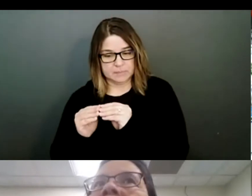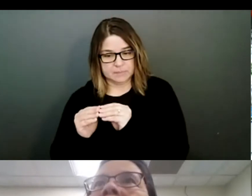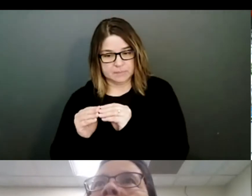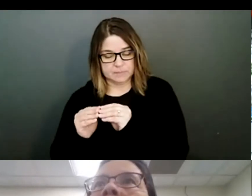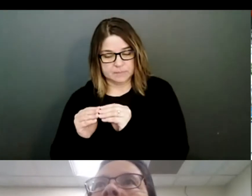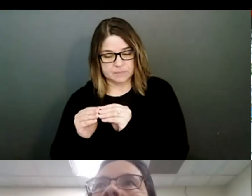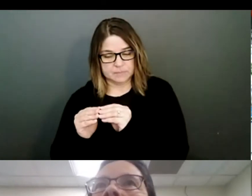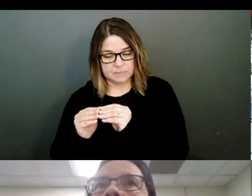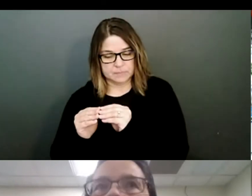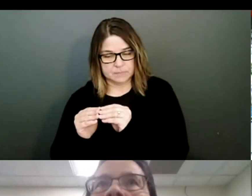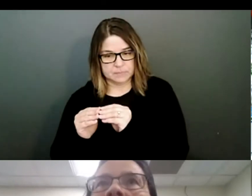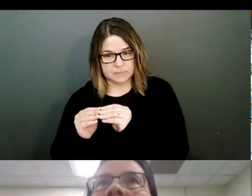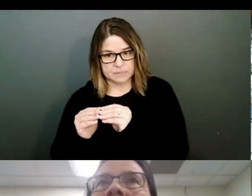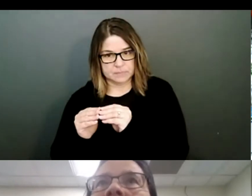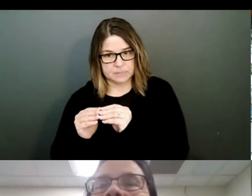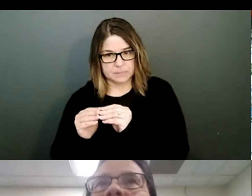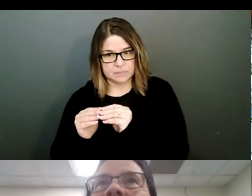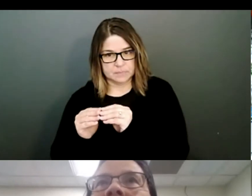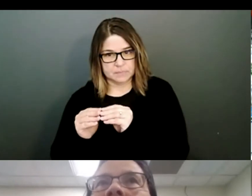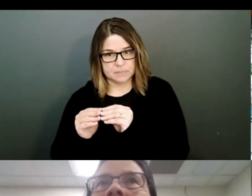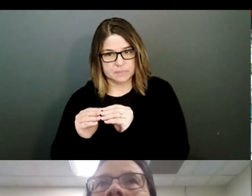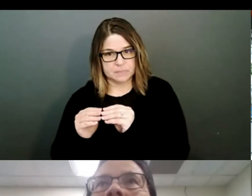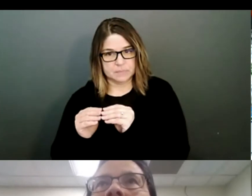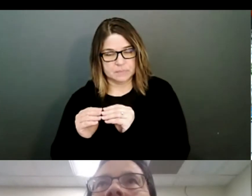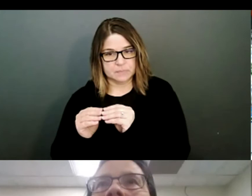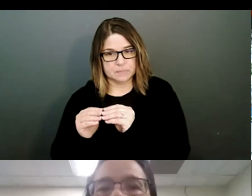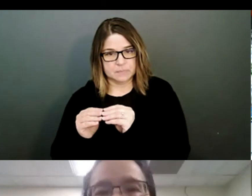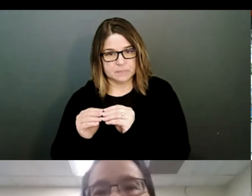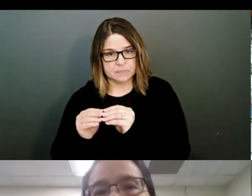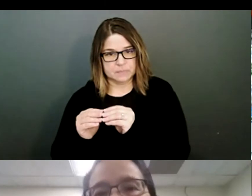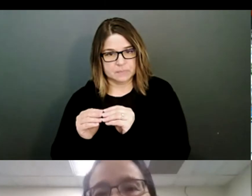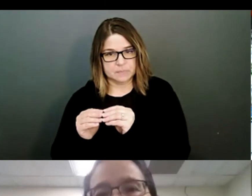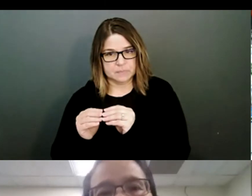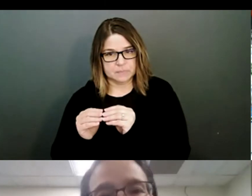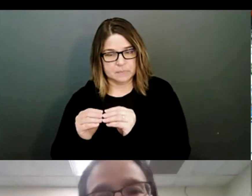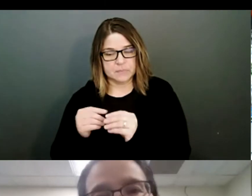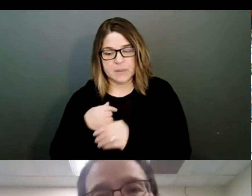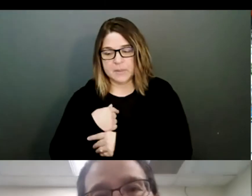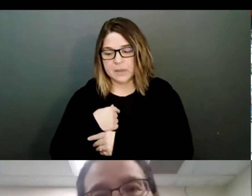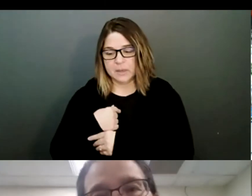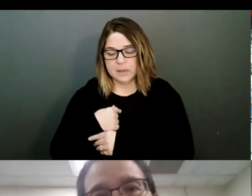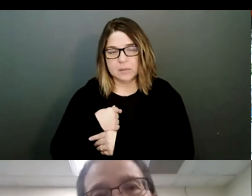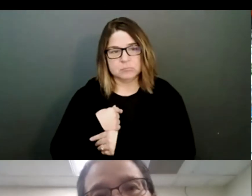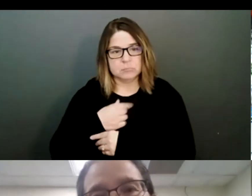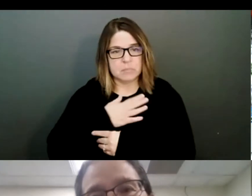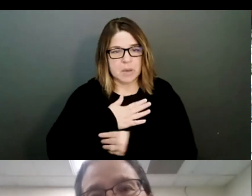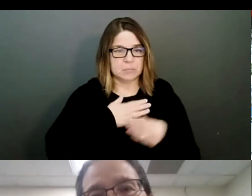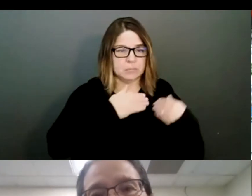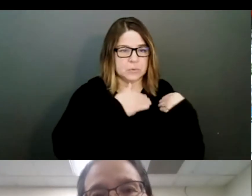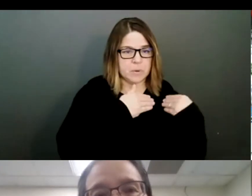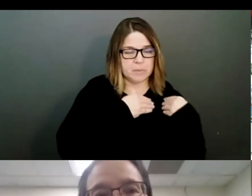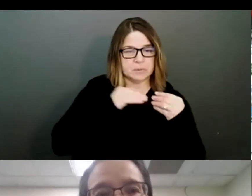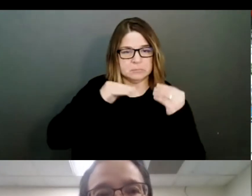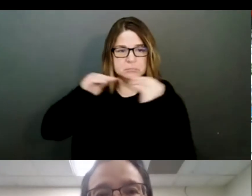I need to be like the educator, to